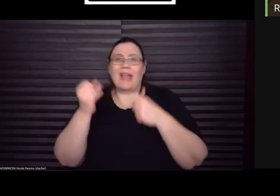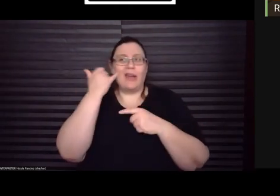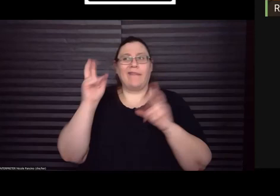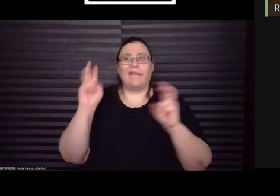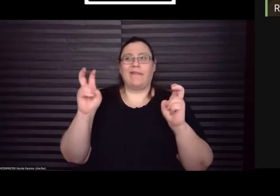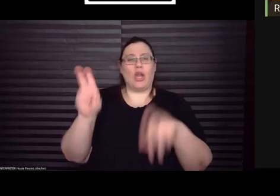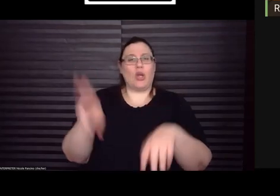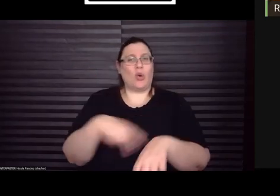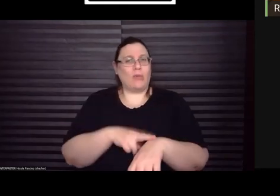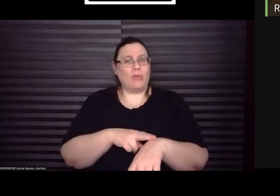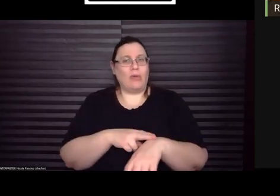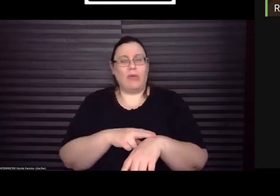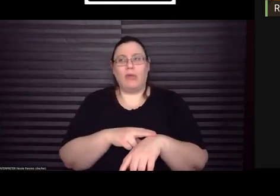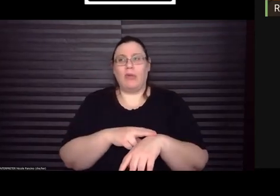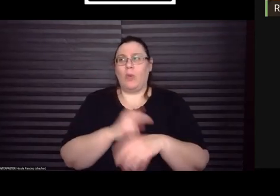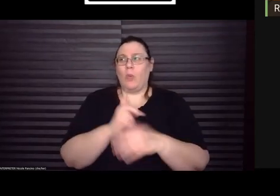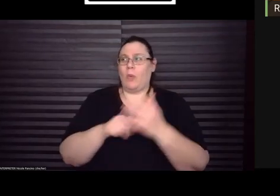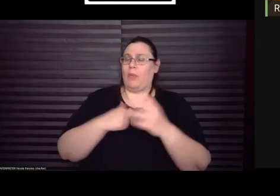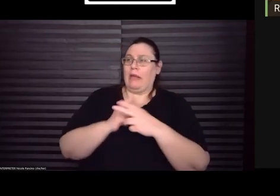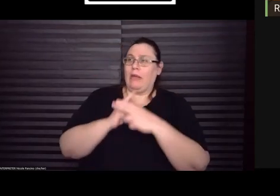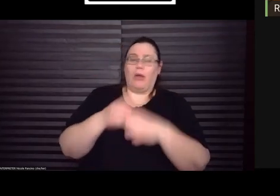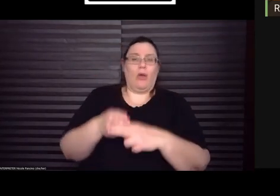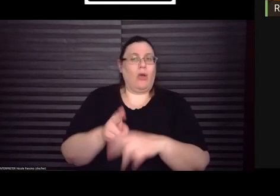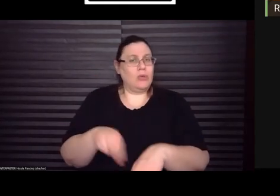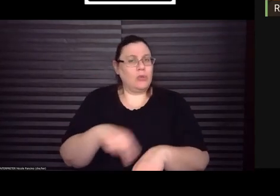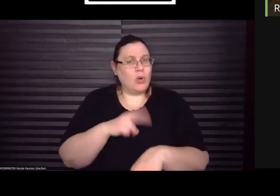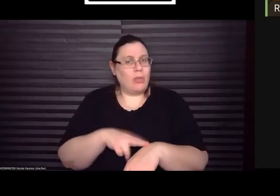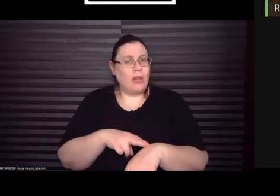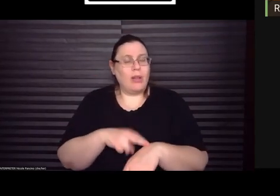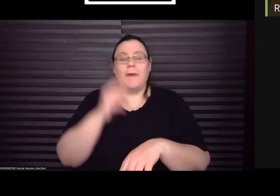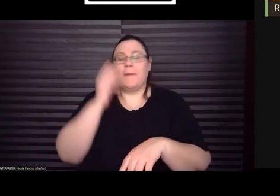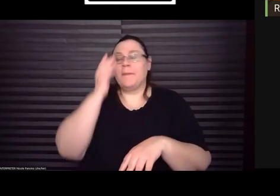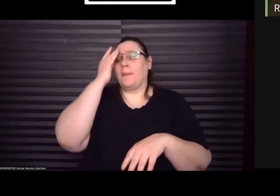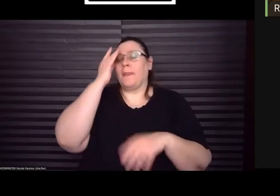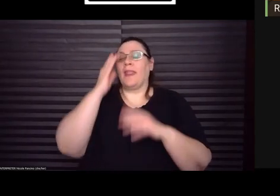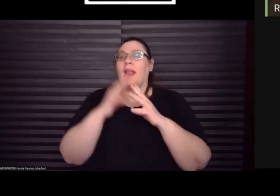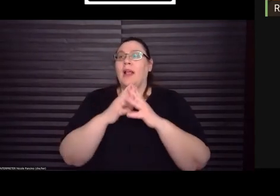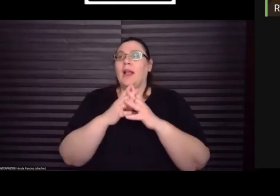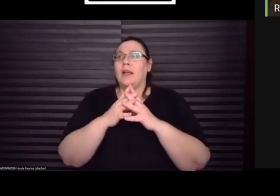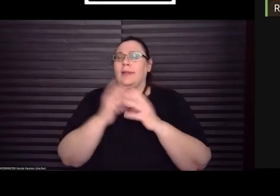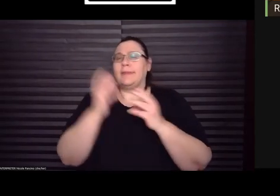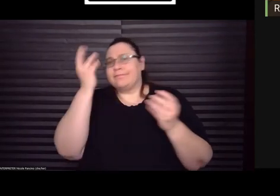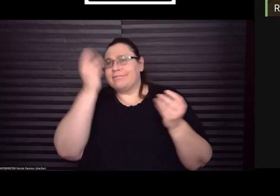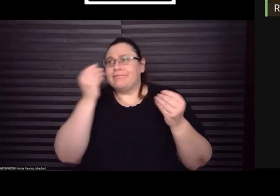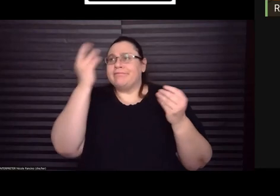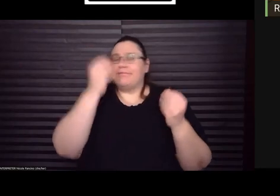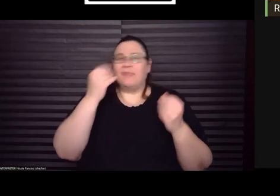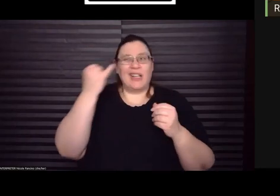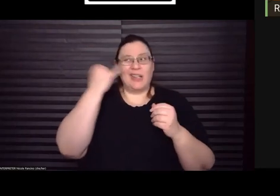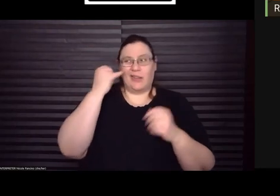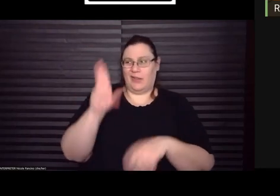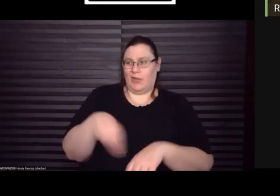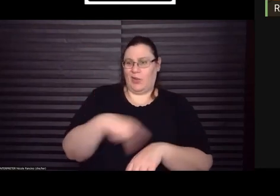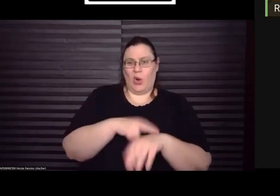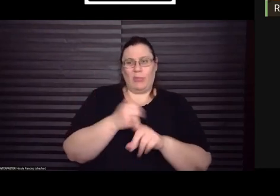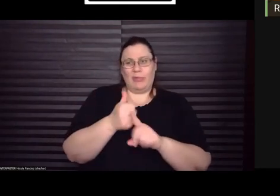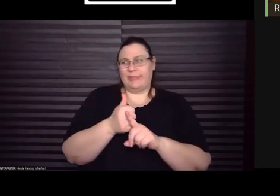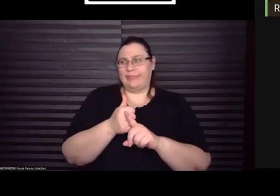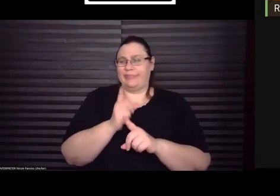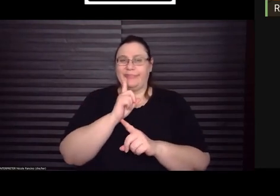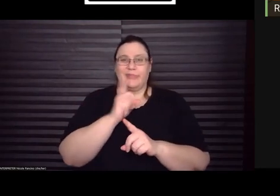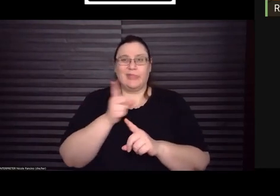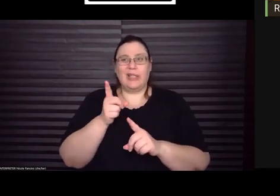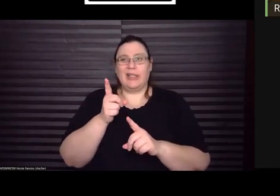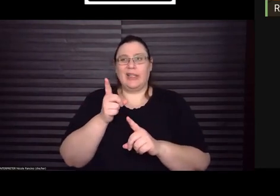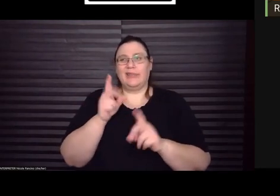this idea of normal. You know, what is it that we call normal? And, and started to think about the idea that normal is really a, you